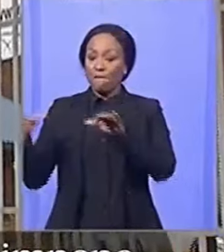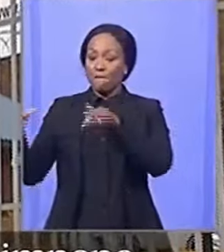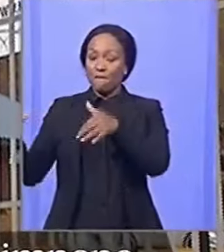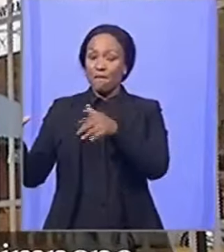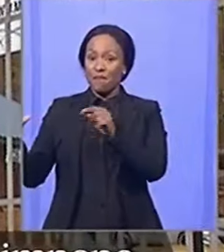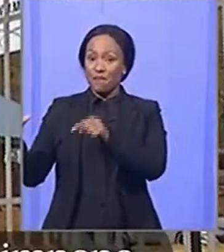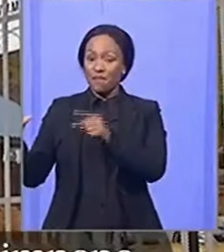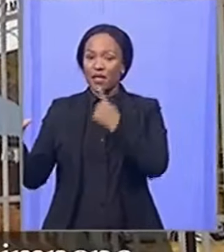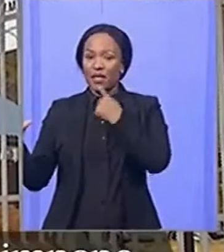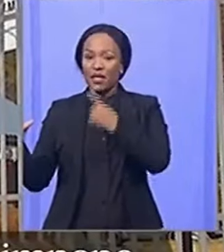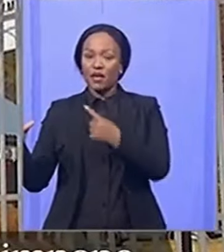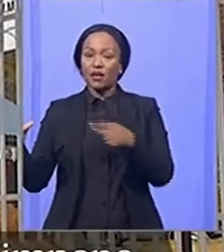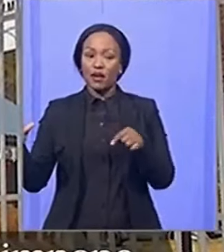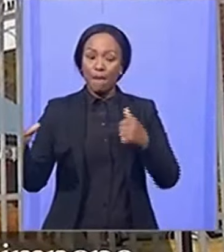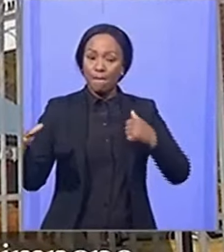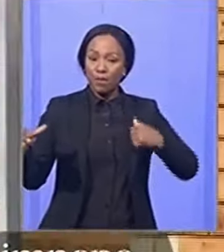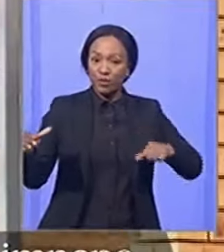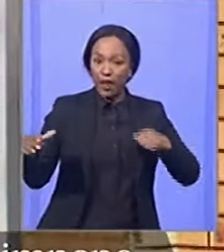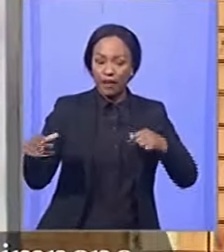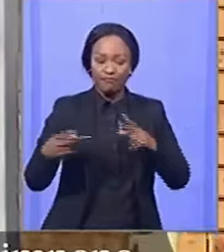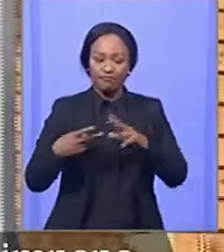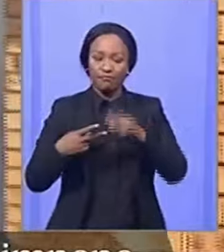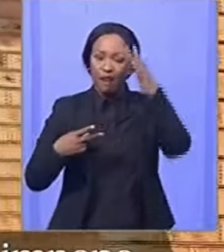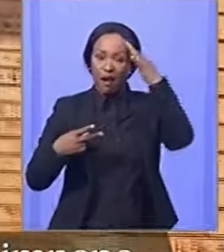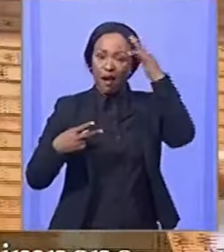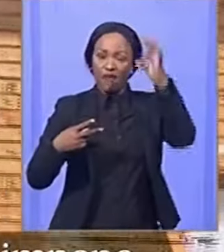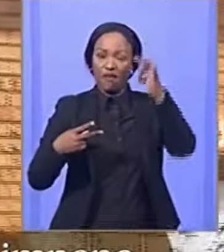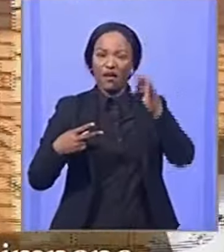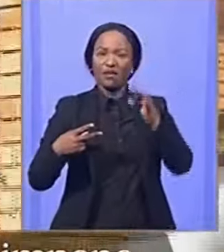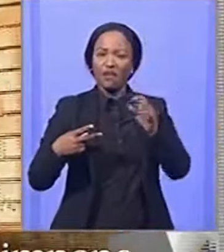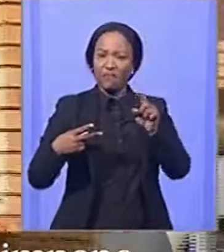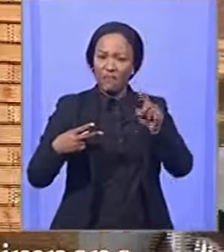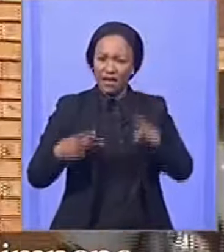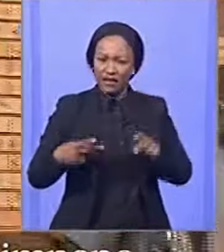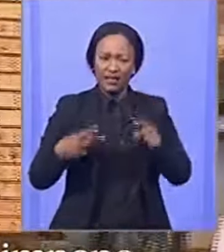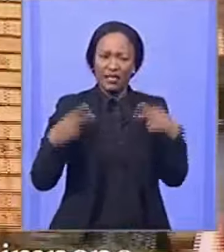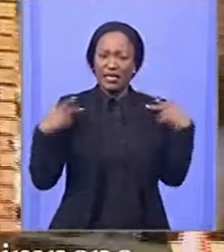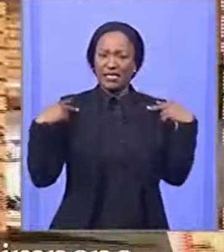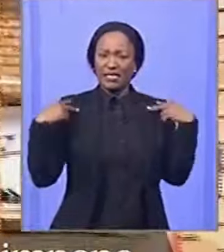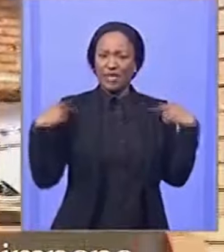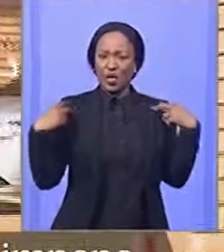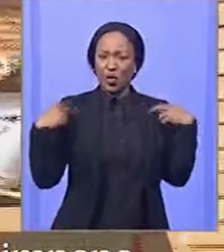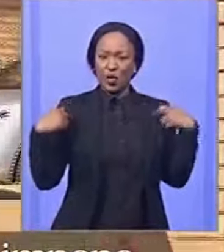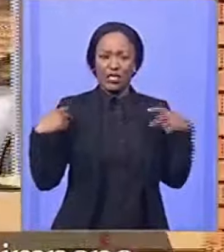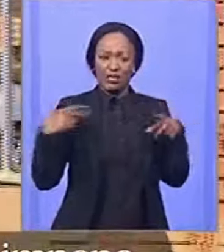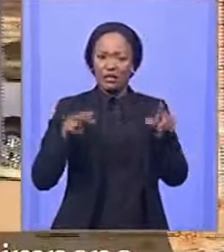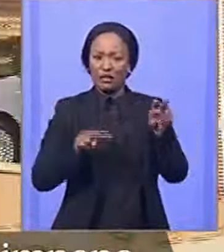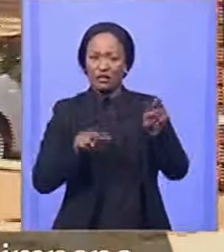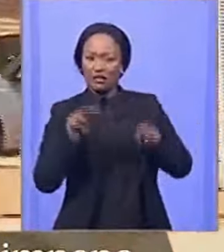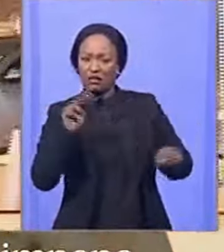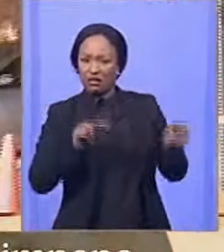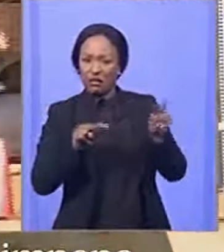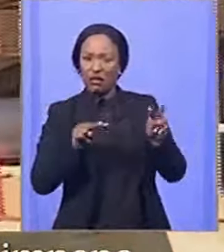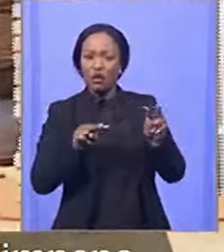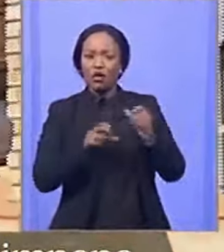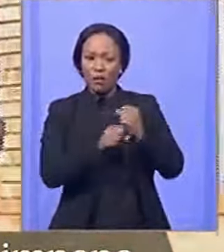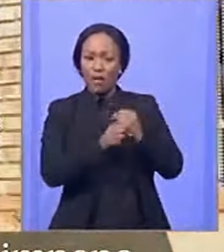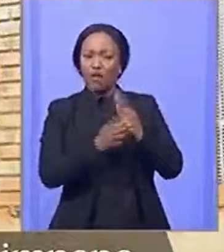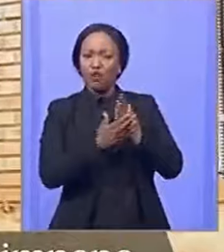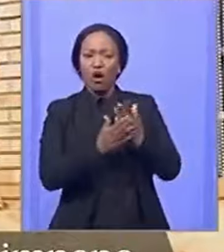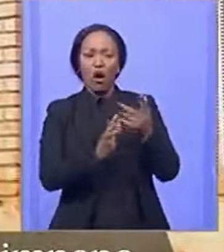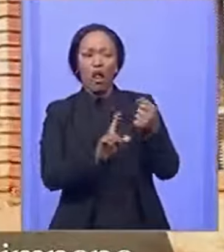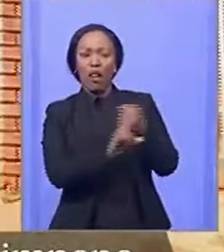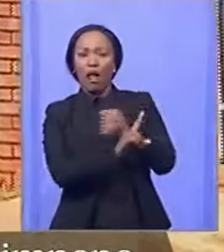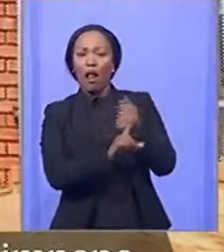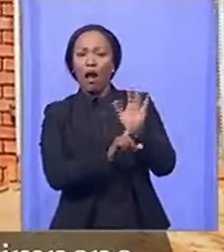Forum e re mebasepala le dikgoro tša mmušo di swanetše go thwala bahlapetši go ya go ile gore ba seke ba šomišwa bošaedi. Ba re ba ile go ba